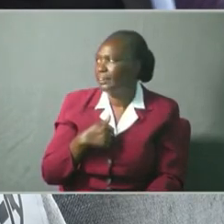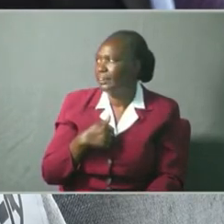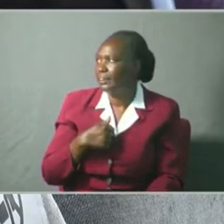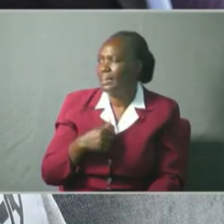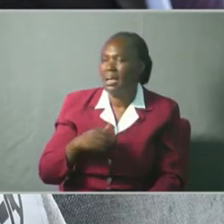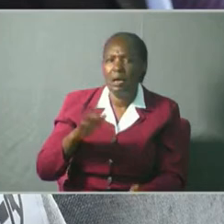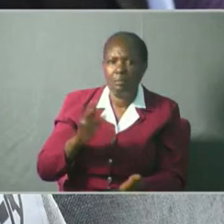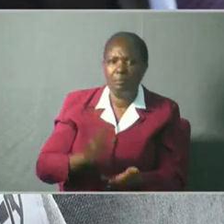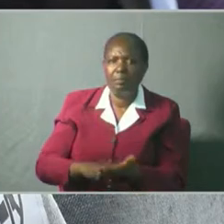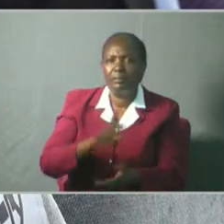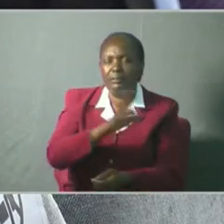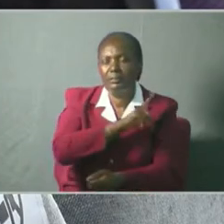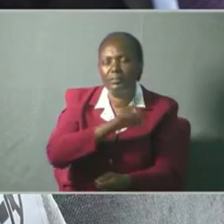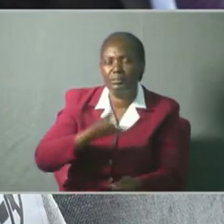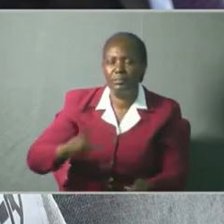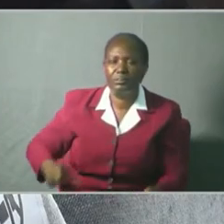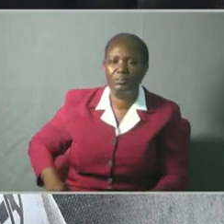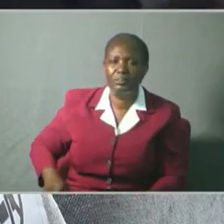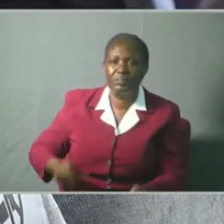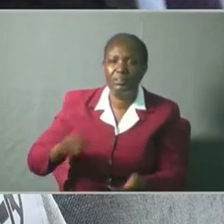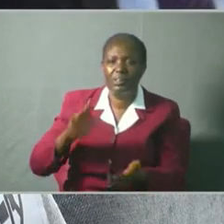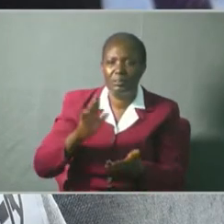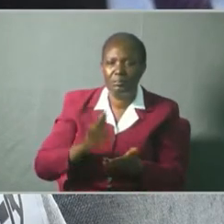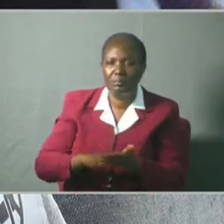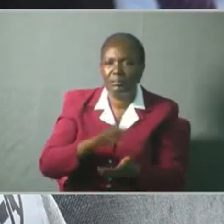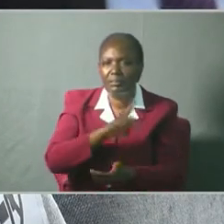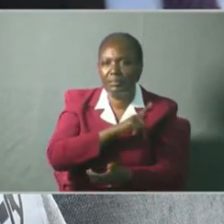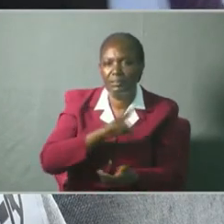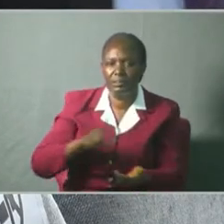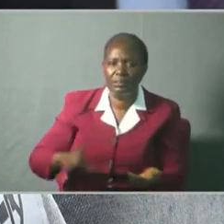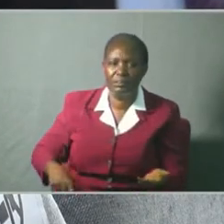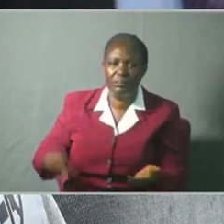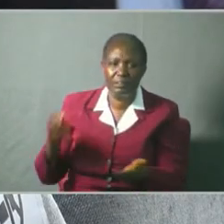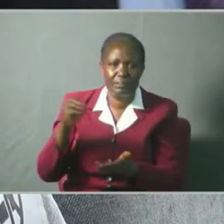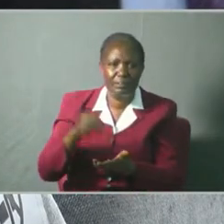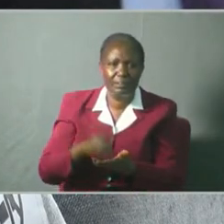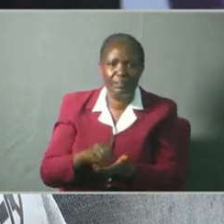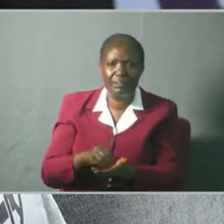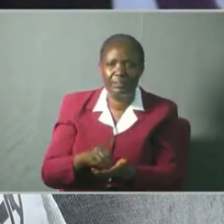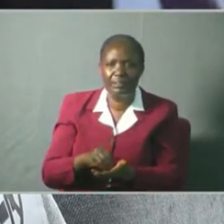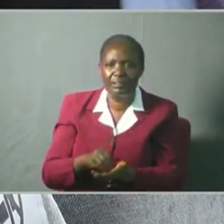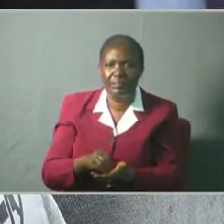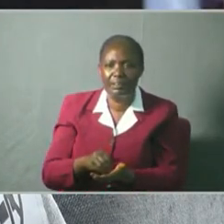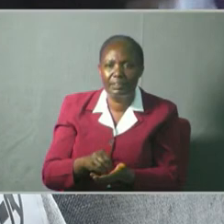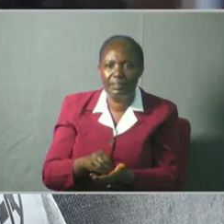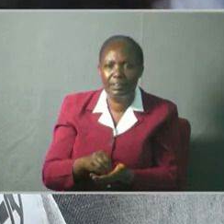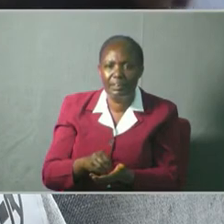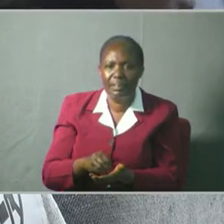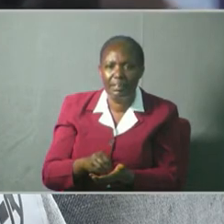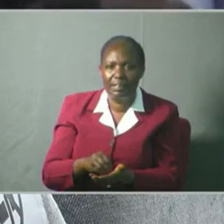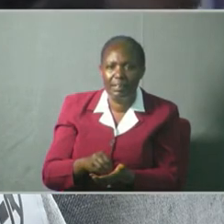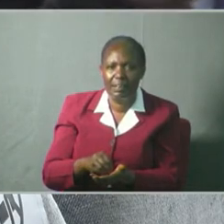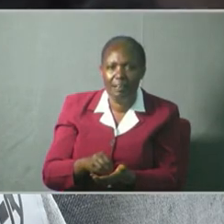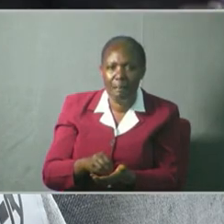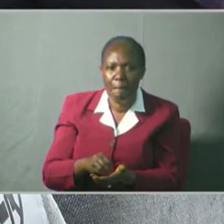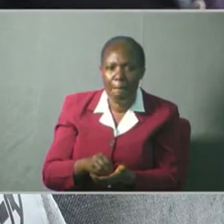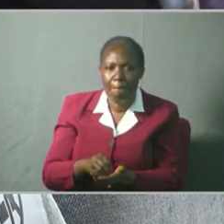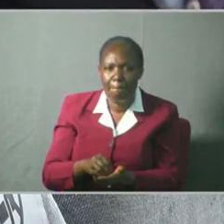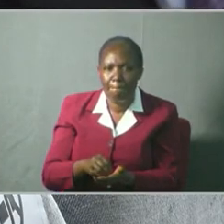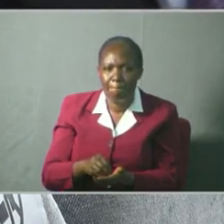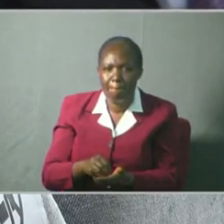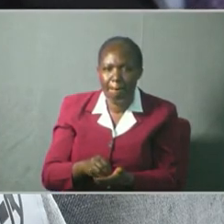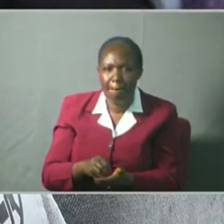Praise the Lord. Praise the Lord again. Oh, he seems to want me to get closer and closer.